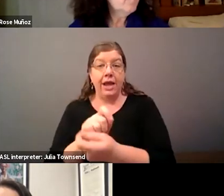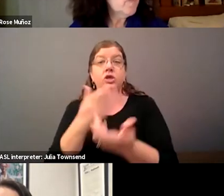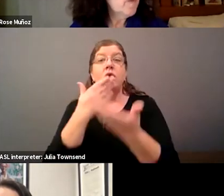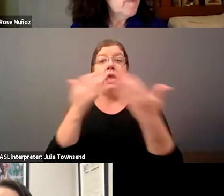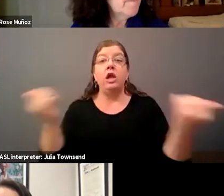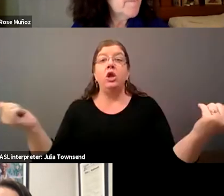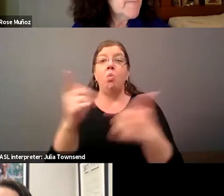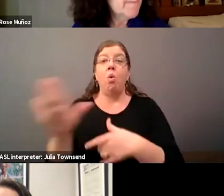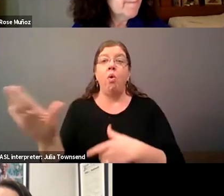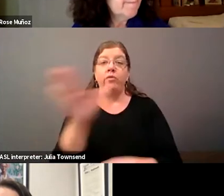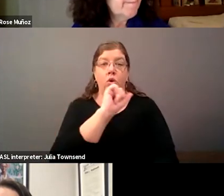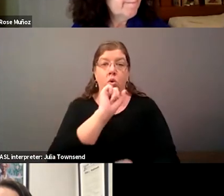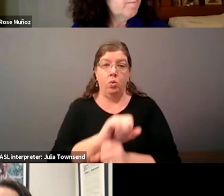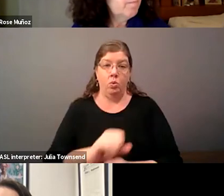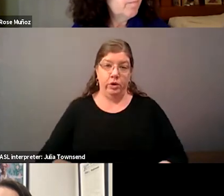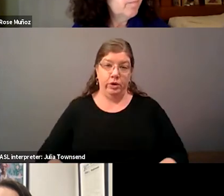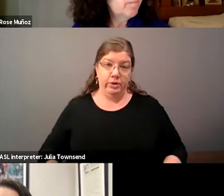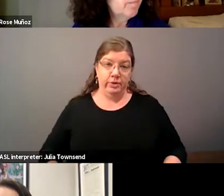work